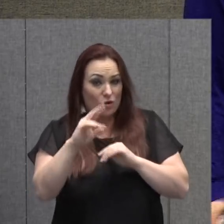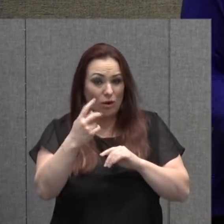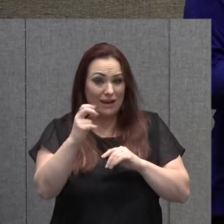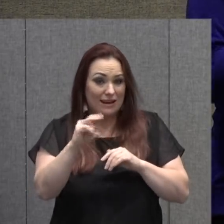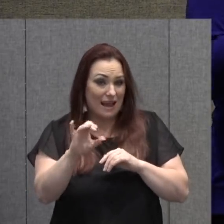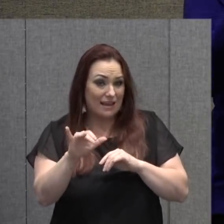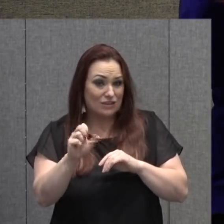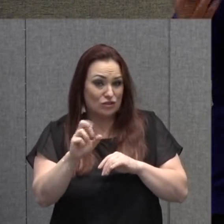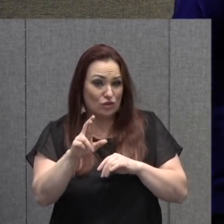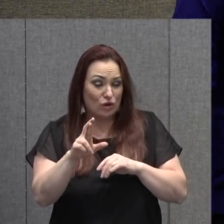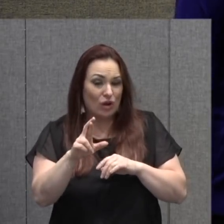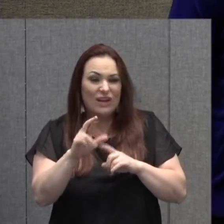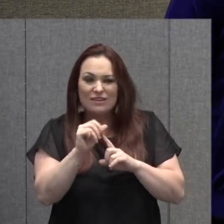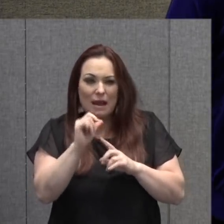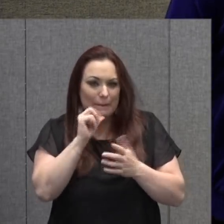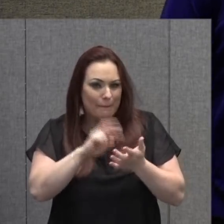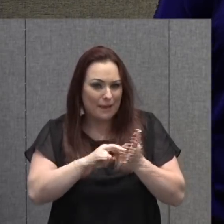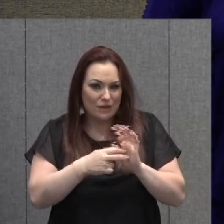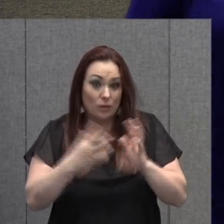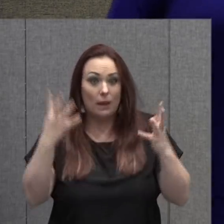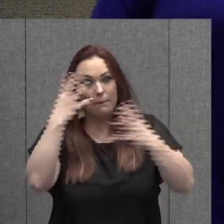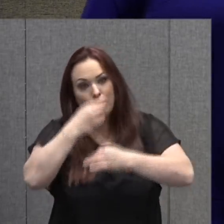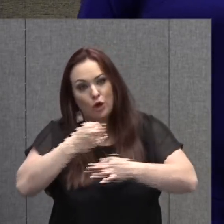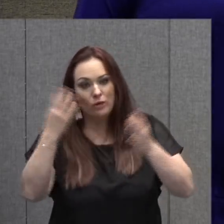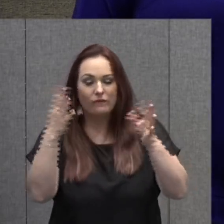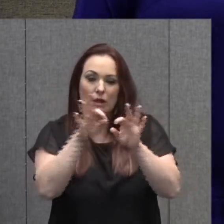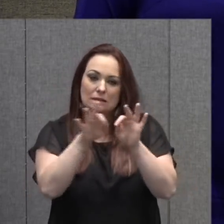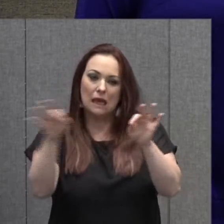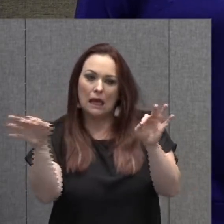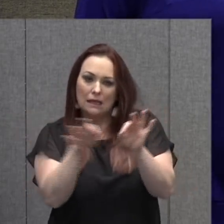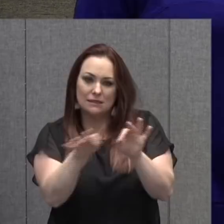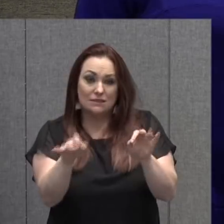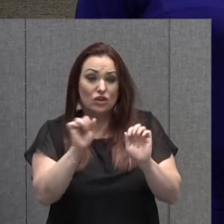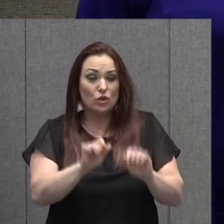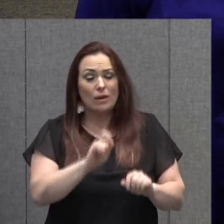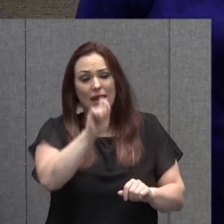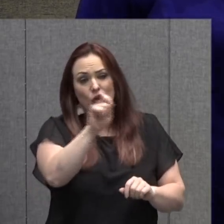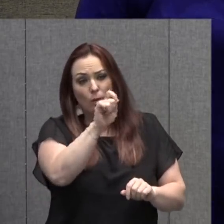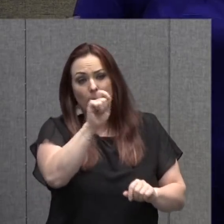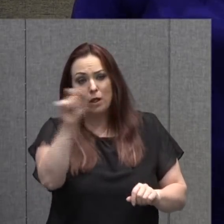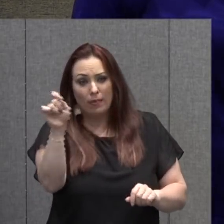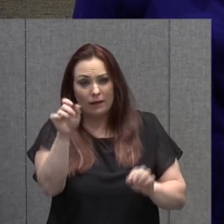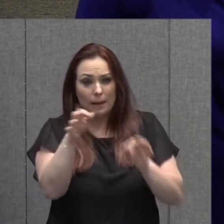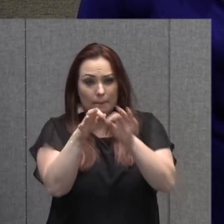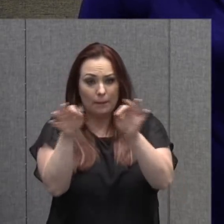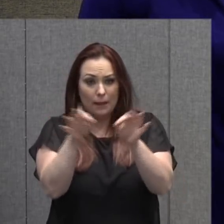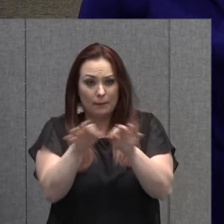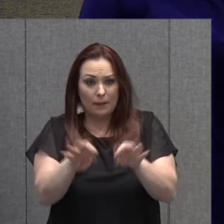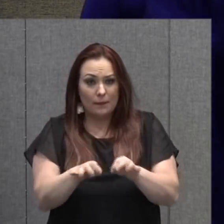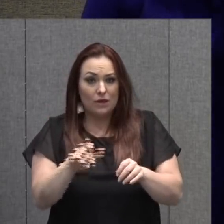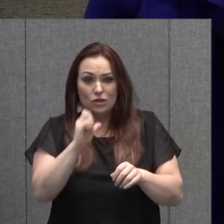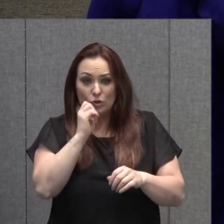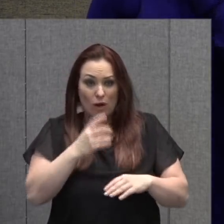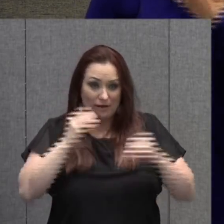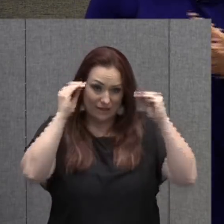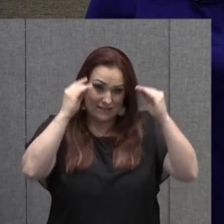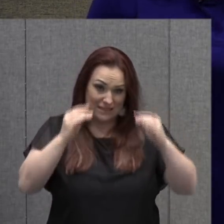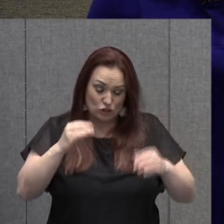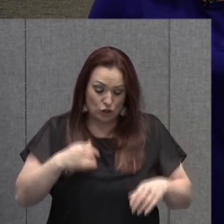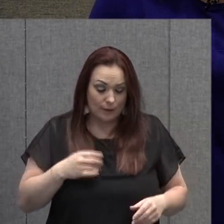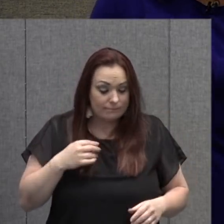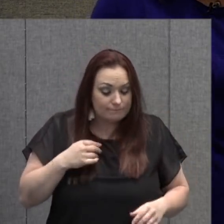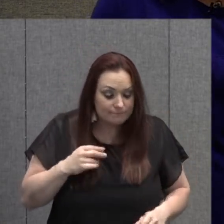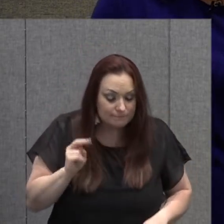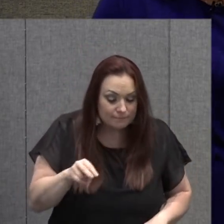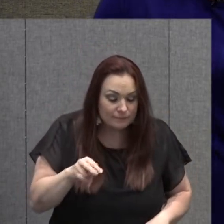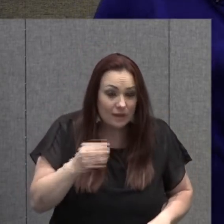or bullets, do it, okay? Do whatever you need. You don't have a teacher standing over your shoulder right now